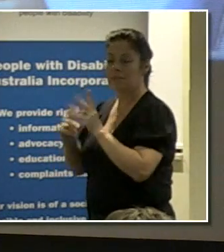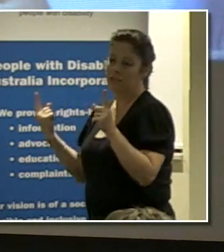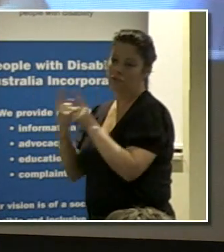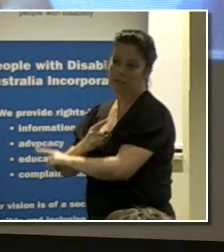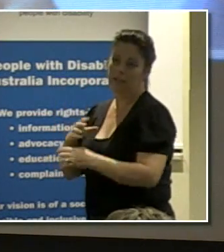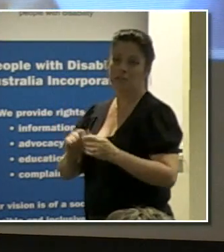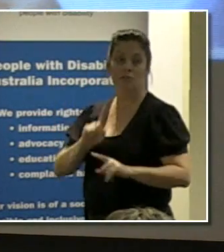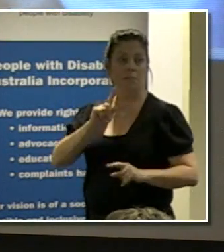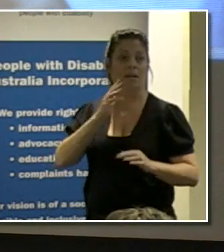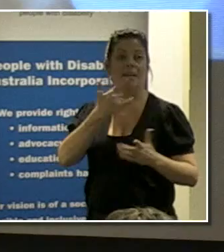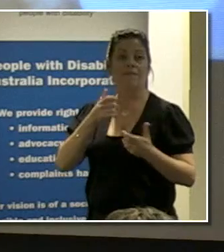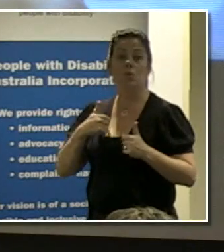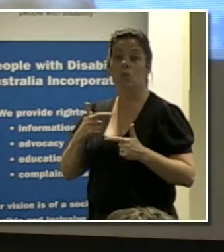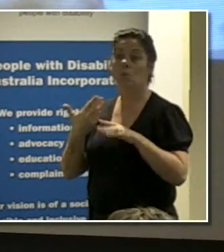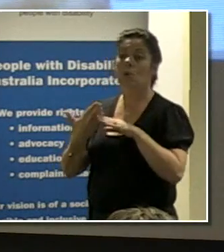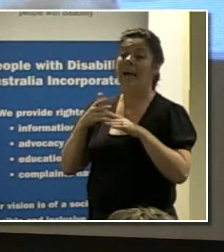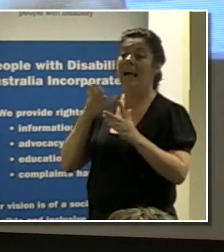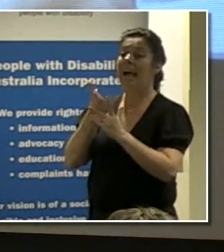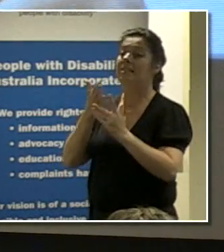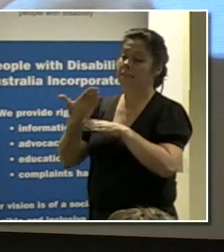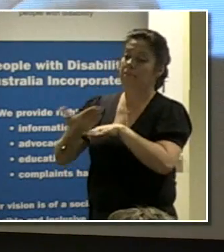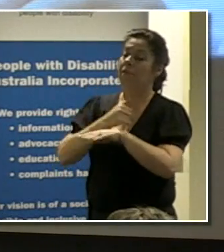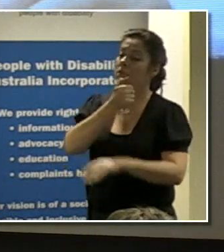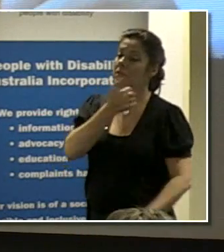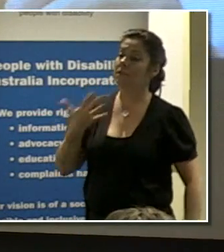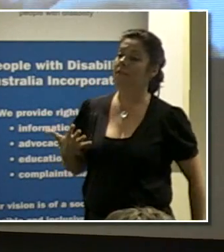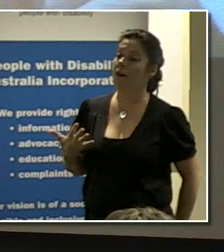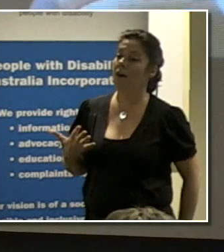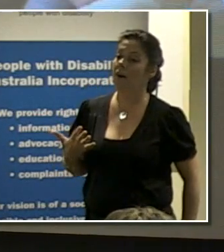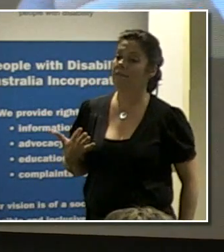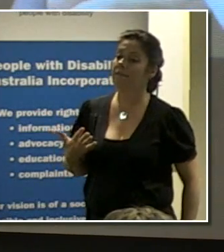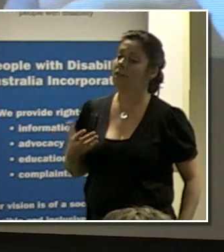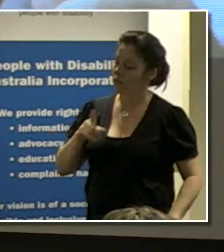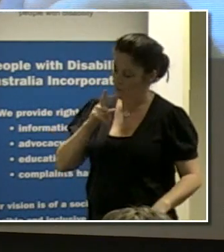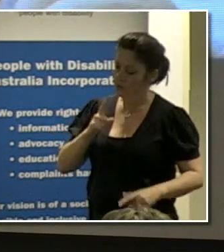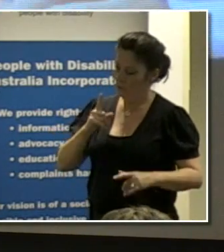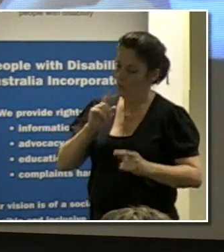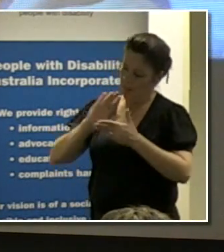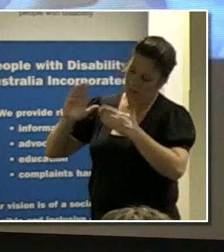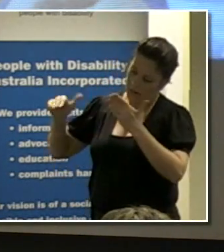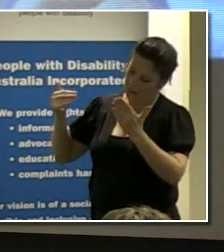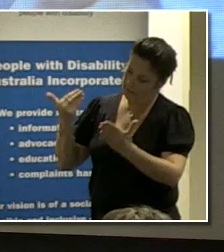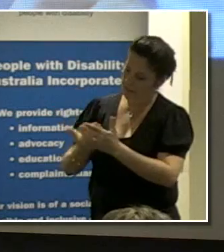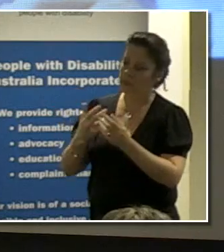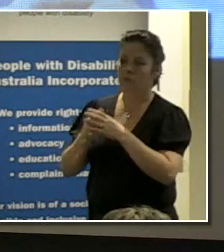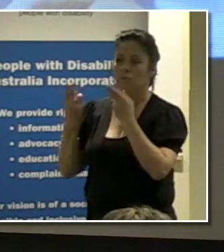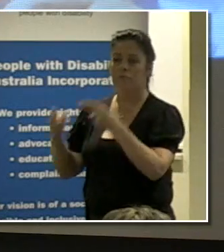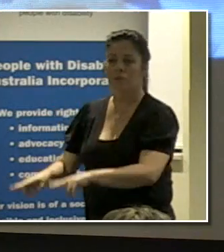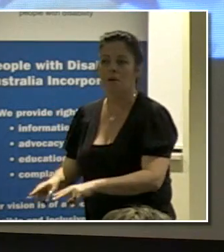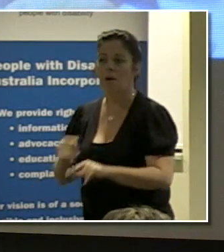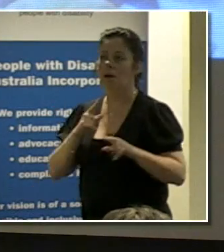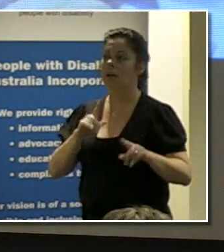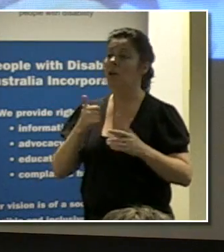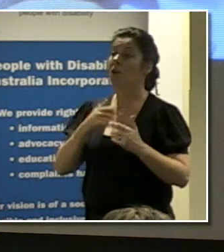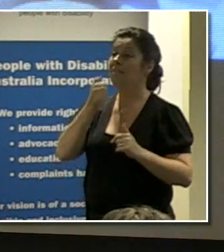get access before 65, then you can age in the scheme. You're not kicked out when you turn